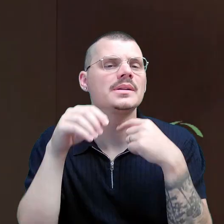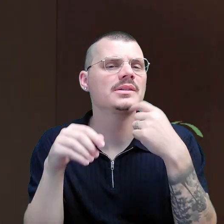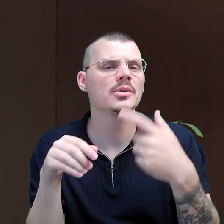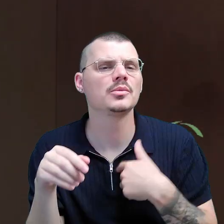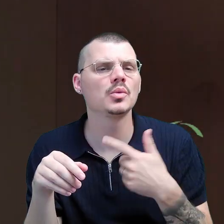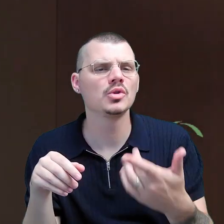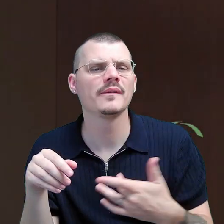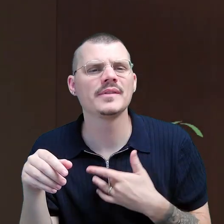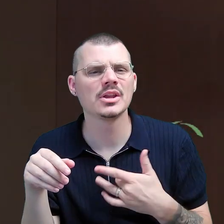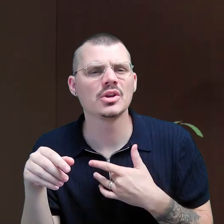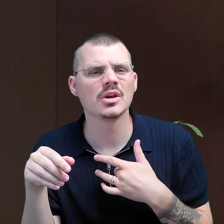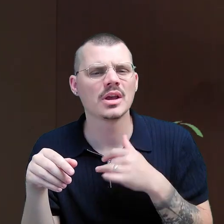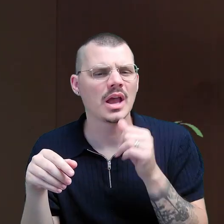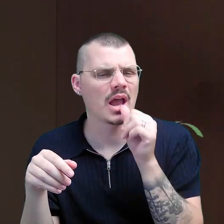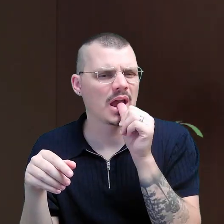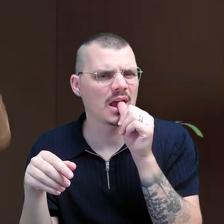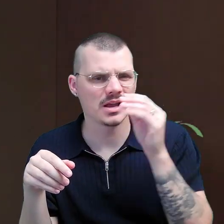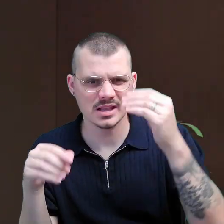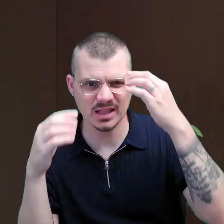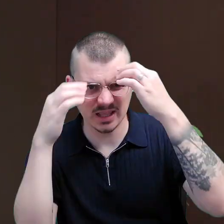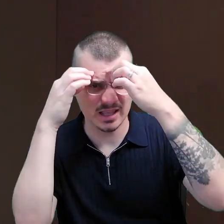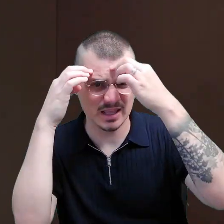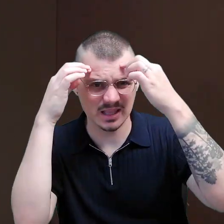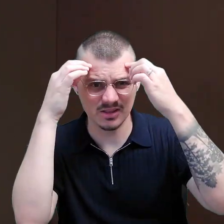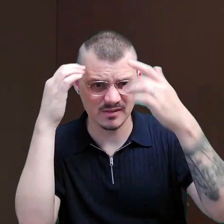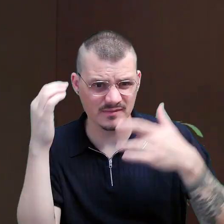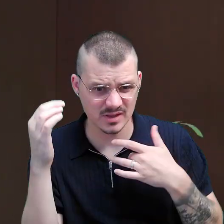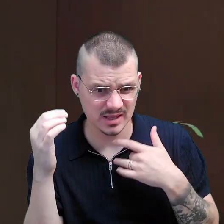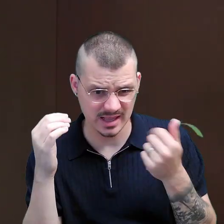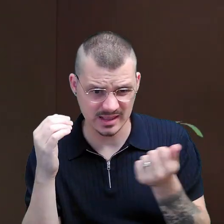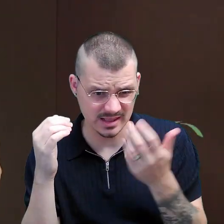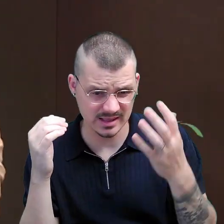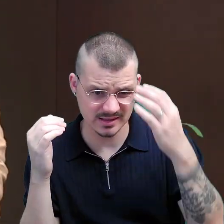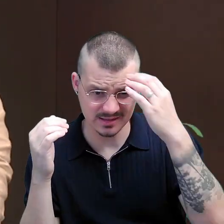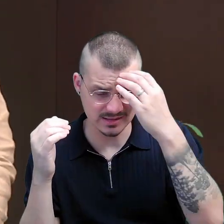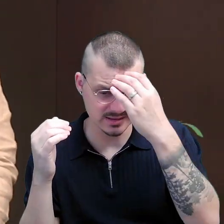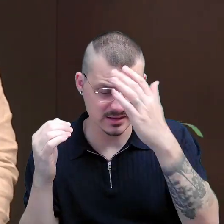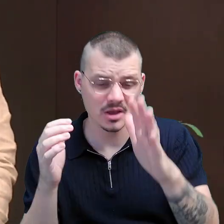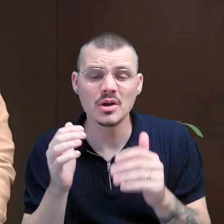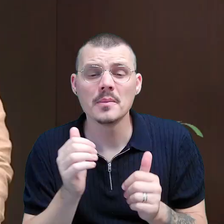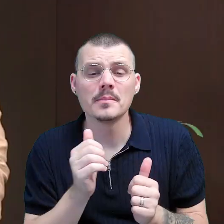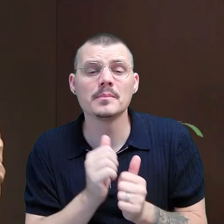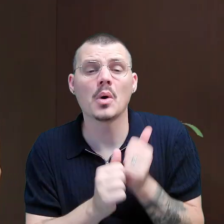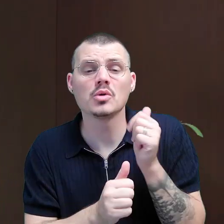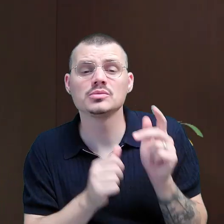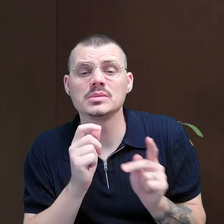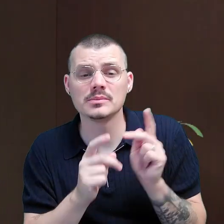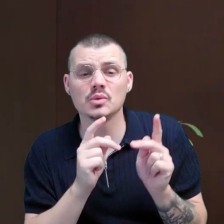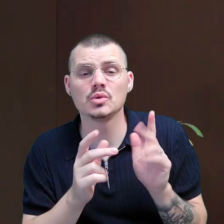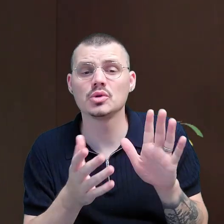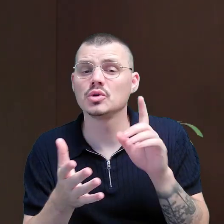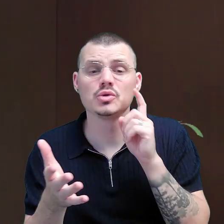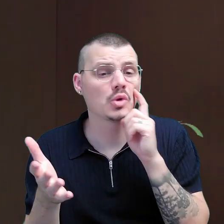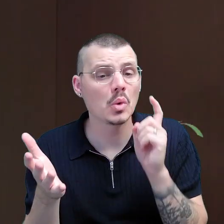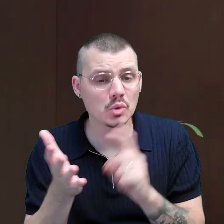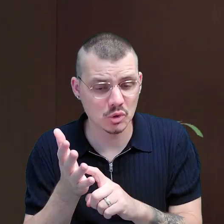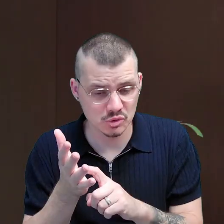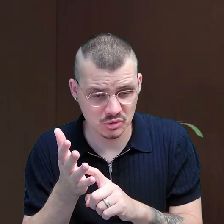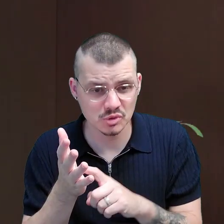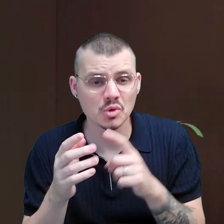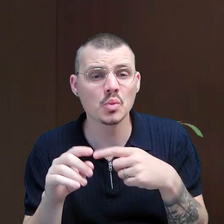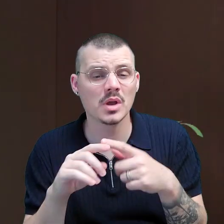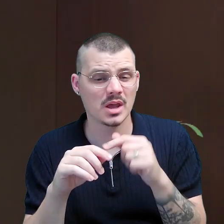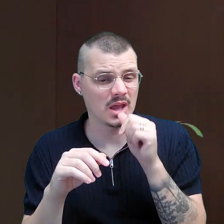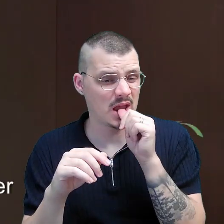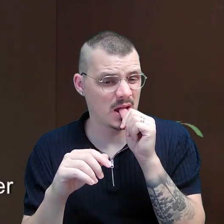feel in this part of your head. Well, most people notice that when they